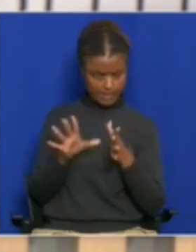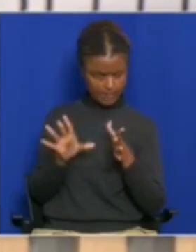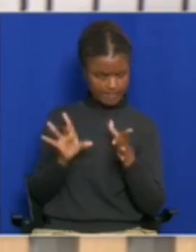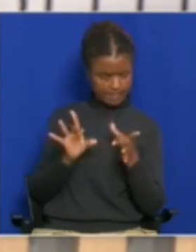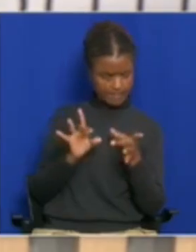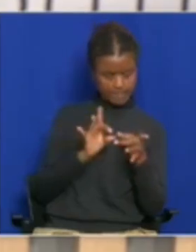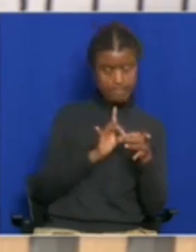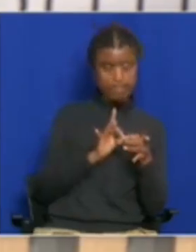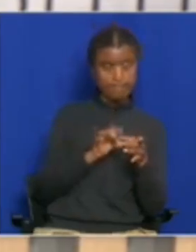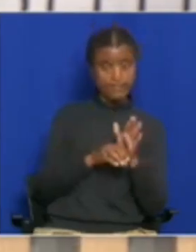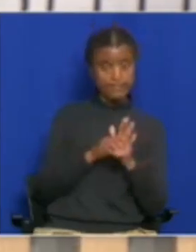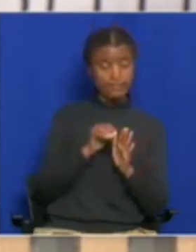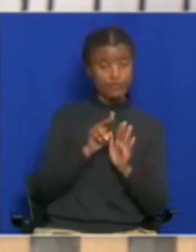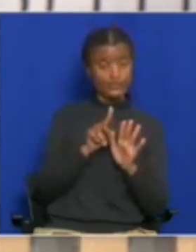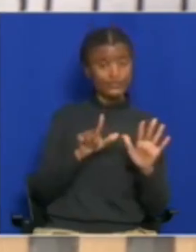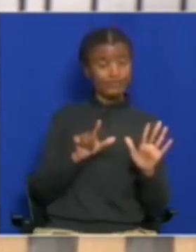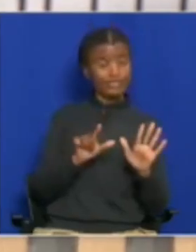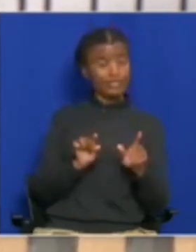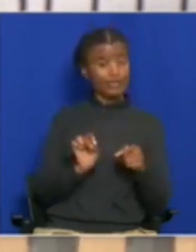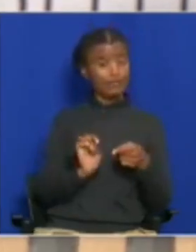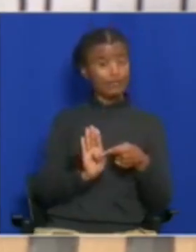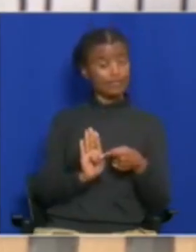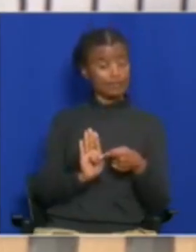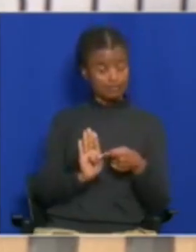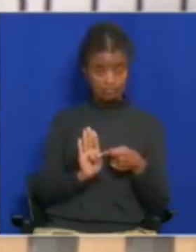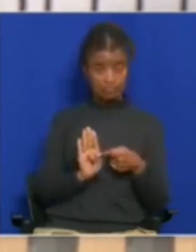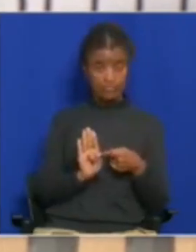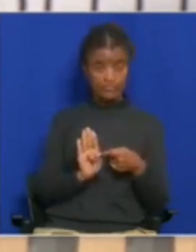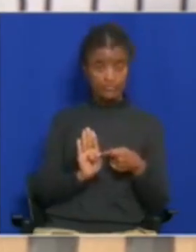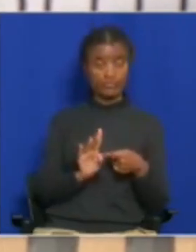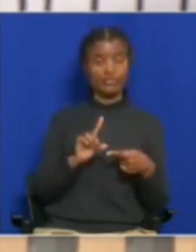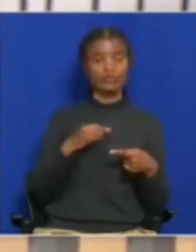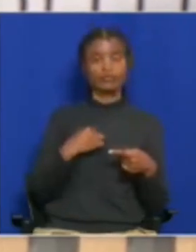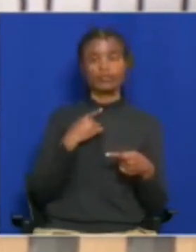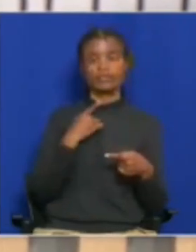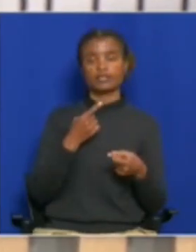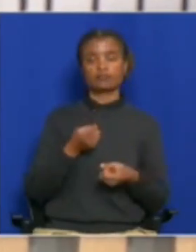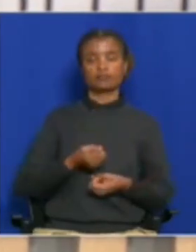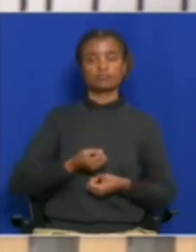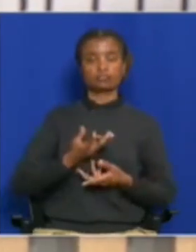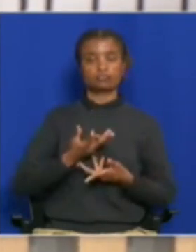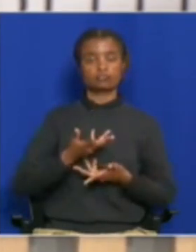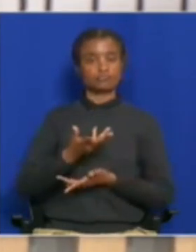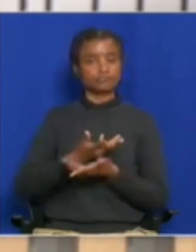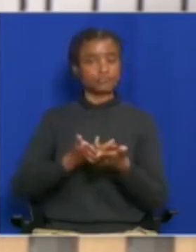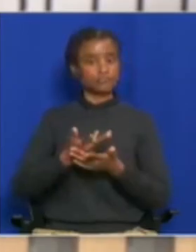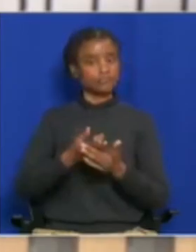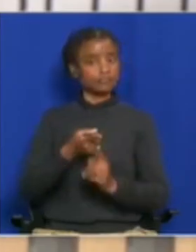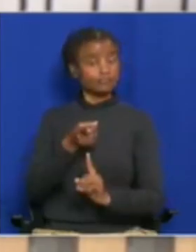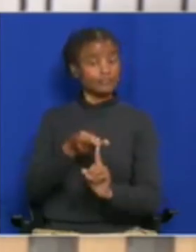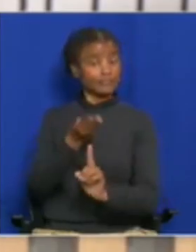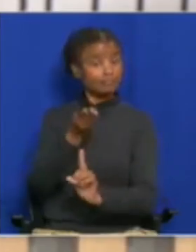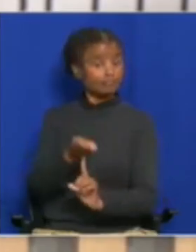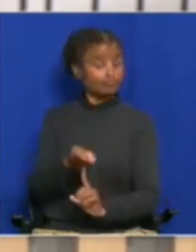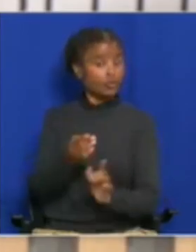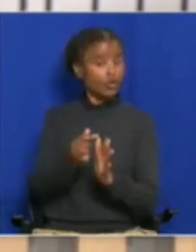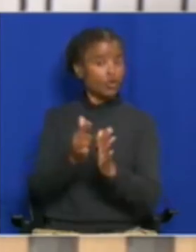way because I'm talking to a lawyer of 30 years experience who appreciates